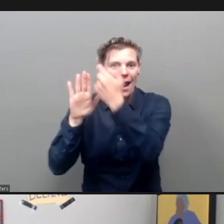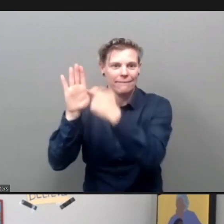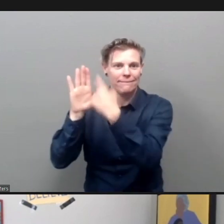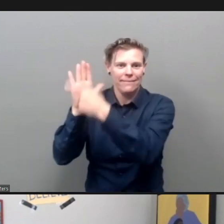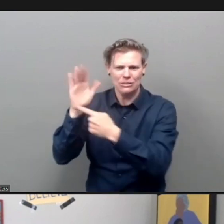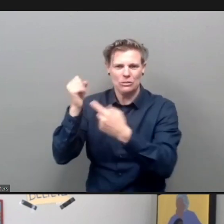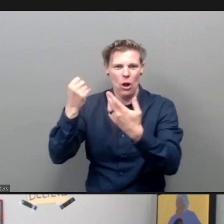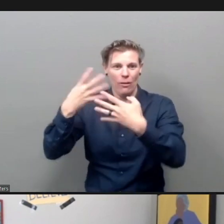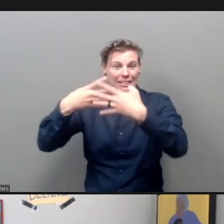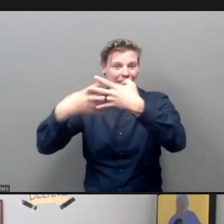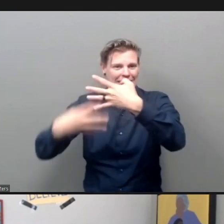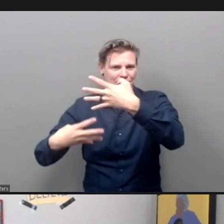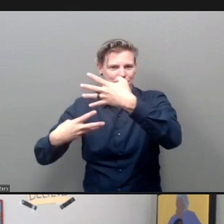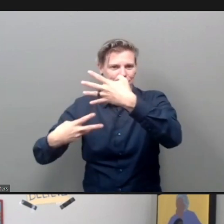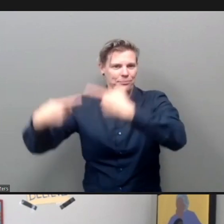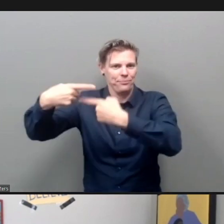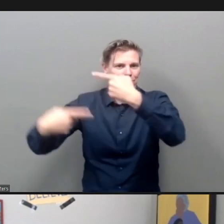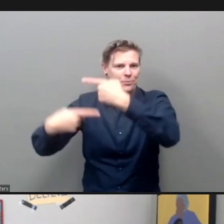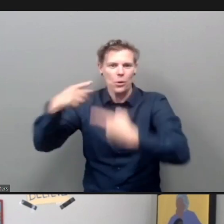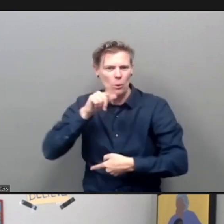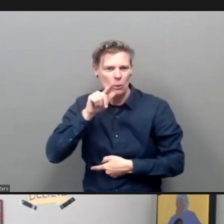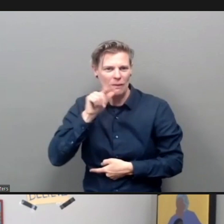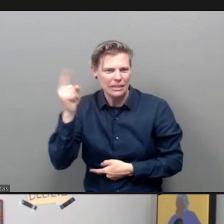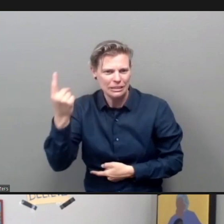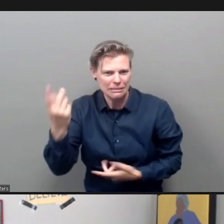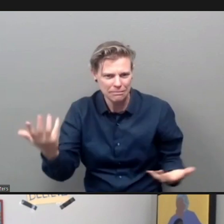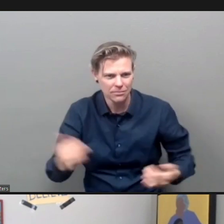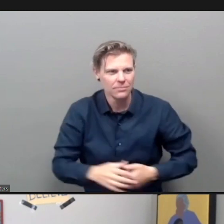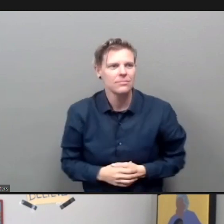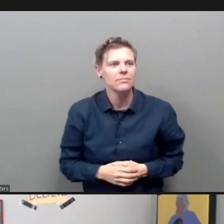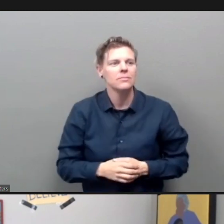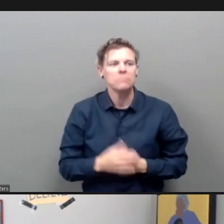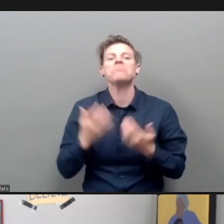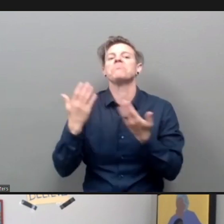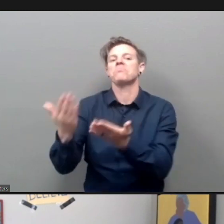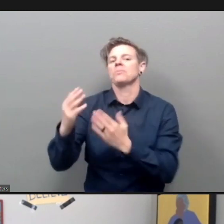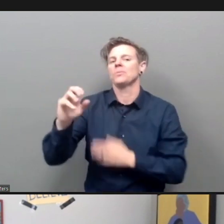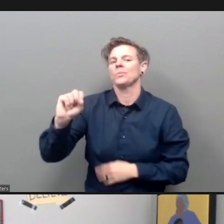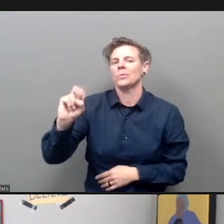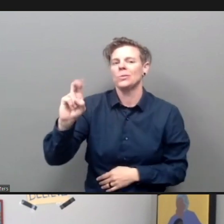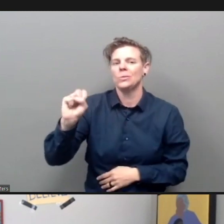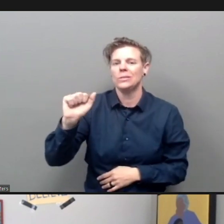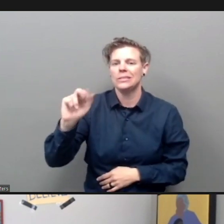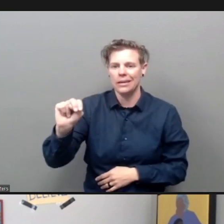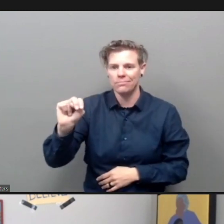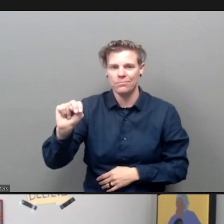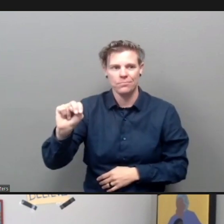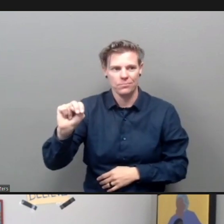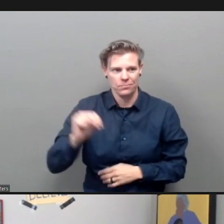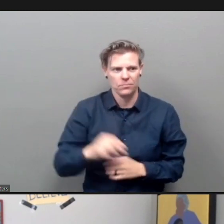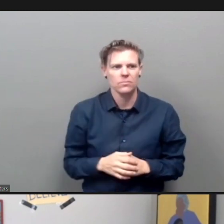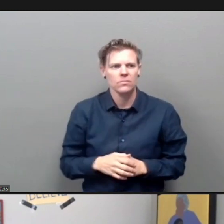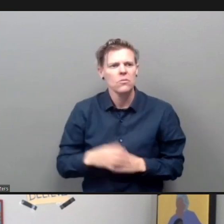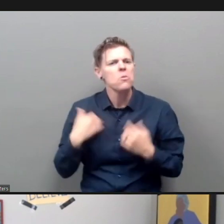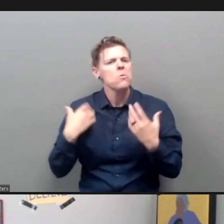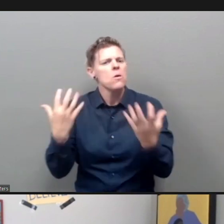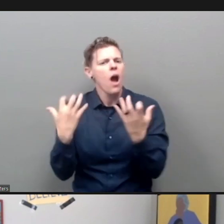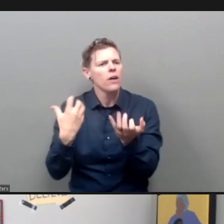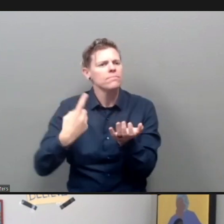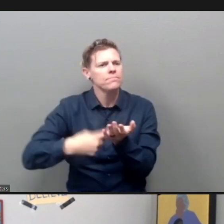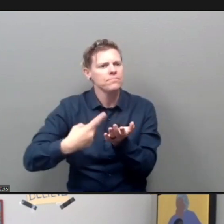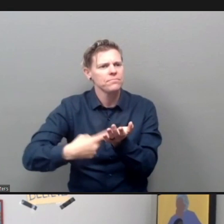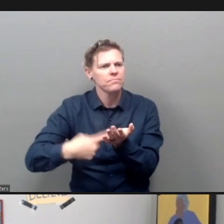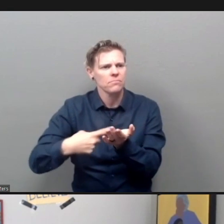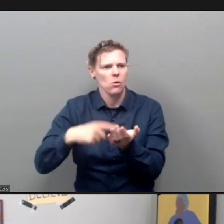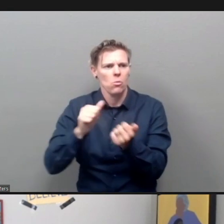question. Thanks again. Yeah, I just wanted to ask Dr. Steinhaus about the T2S program. So can you tell us a little bit about funding